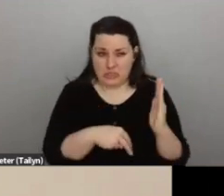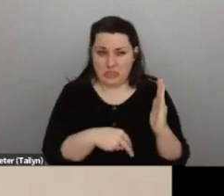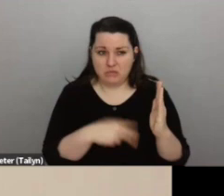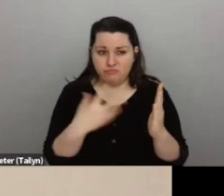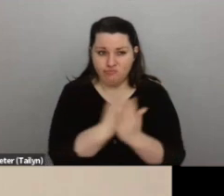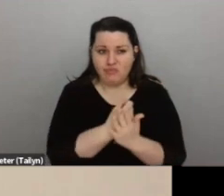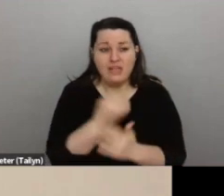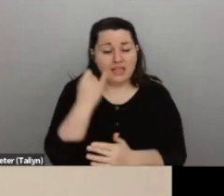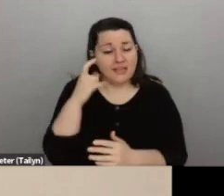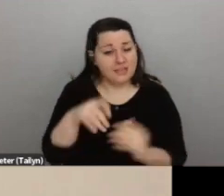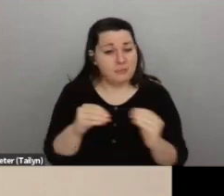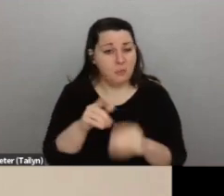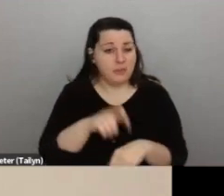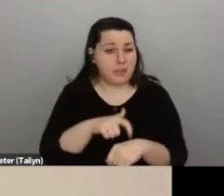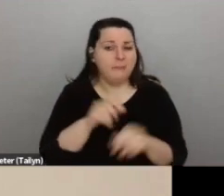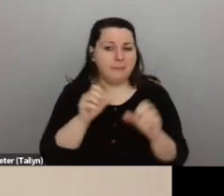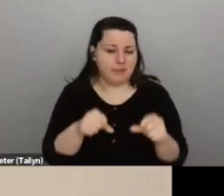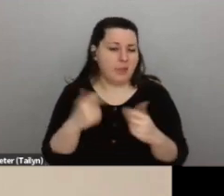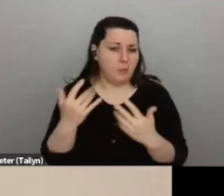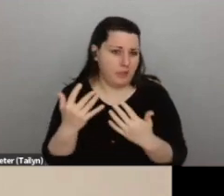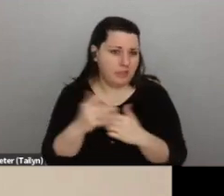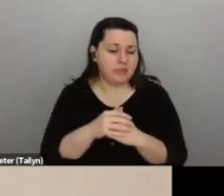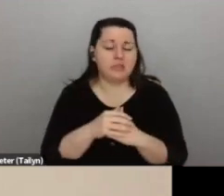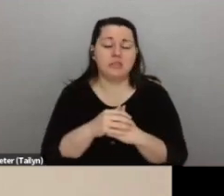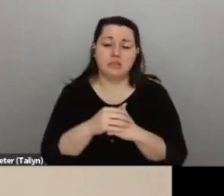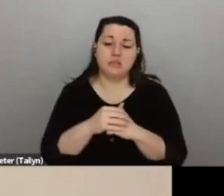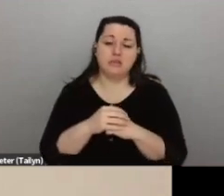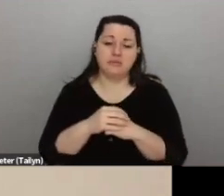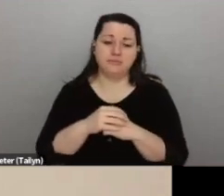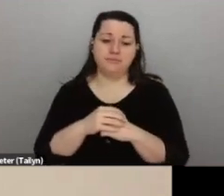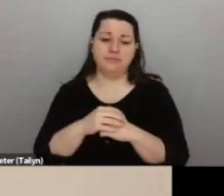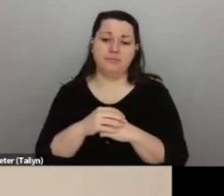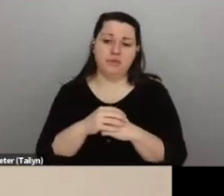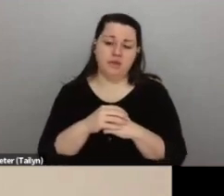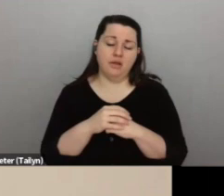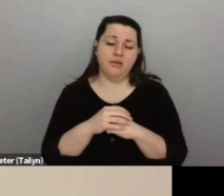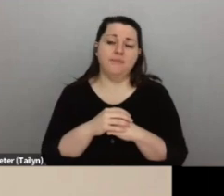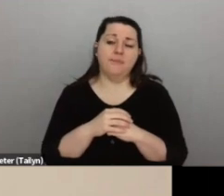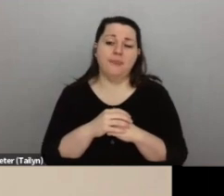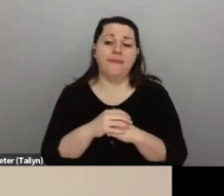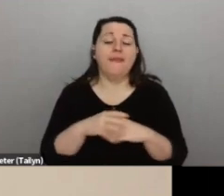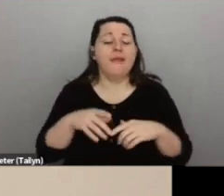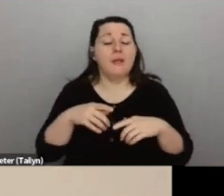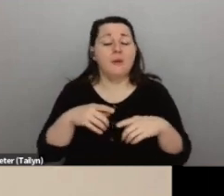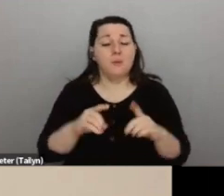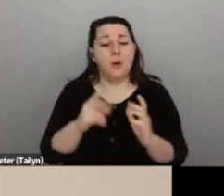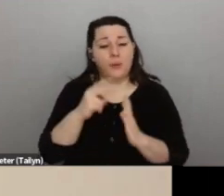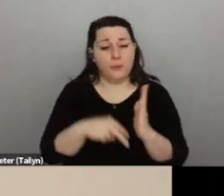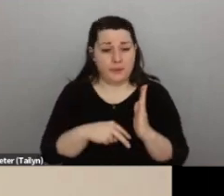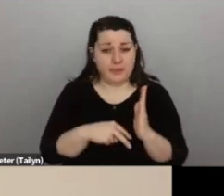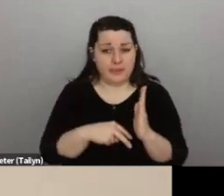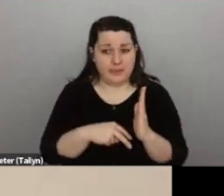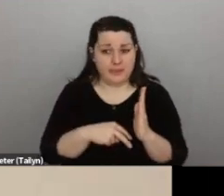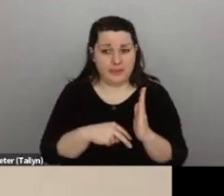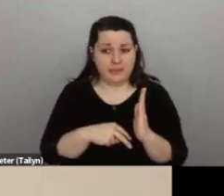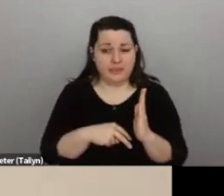more time, then we can, of course, I can, of course, give you more time. And as you read it, afterwards, one